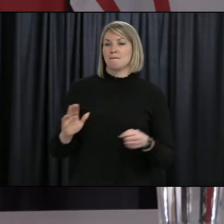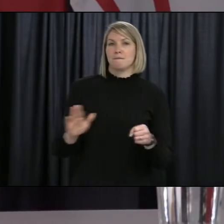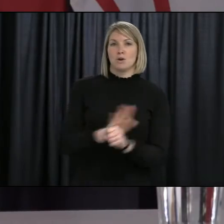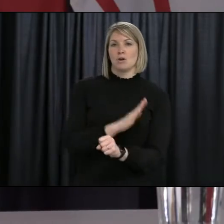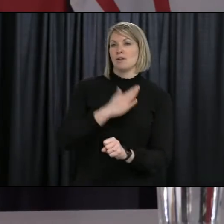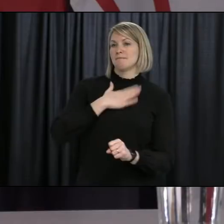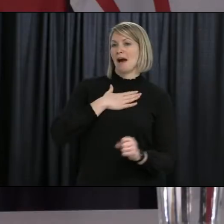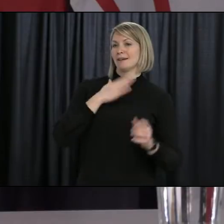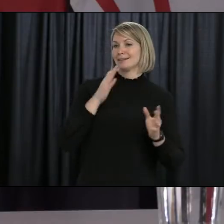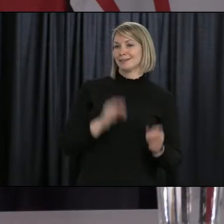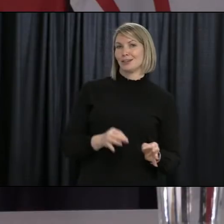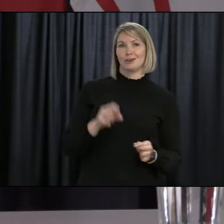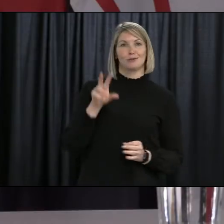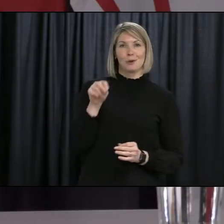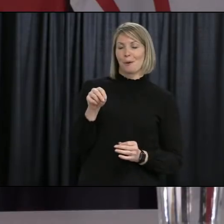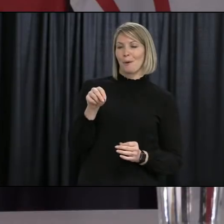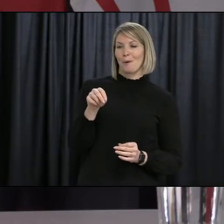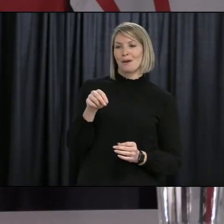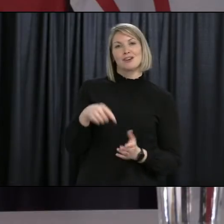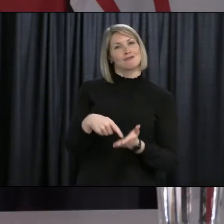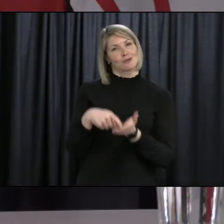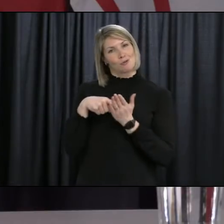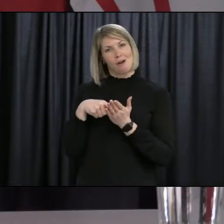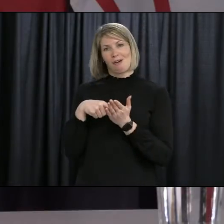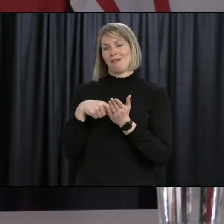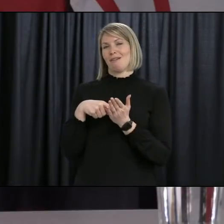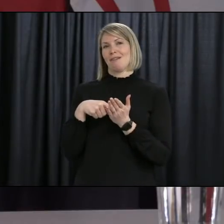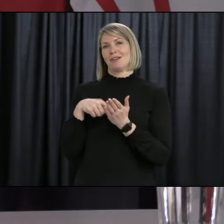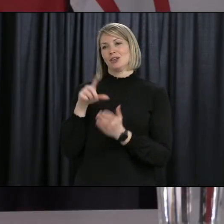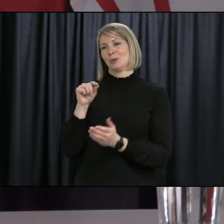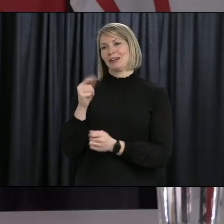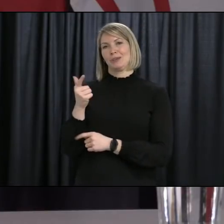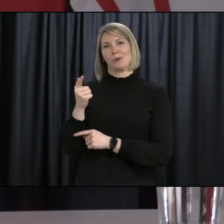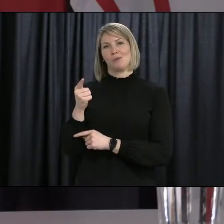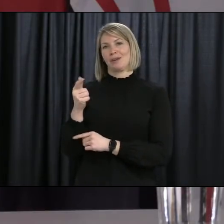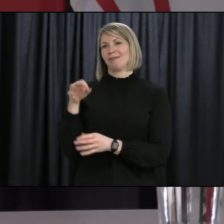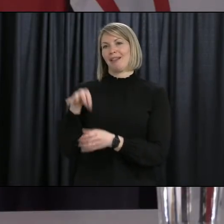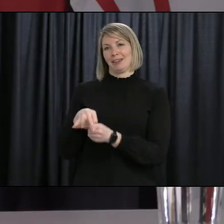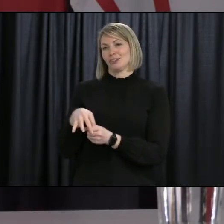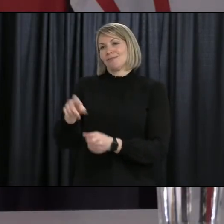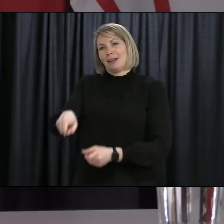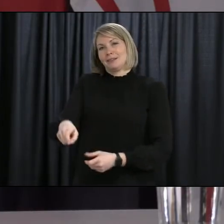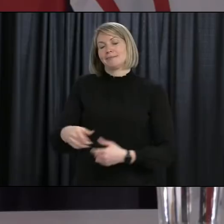a COVID-19 election, and now we're into it.